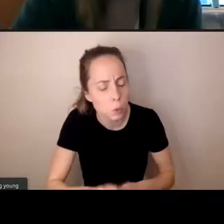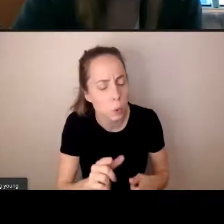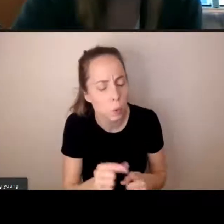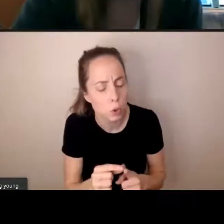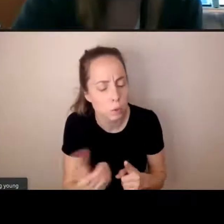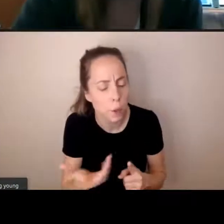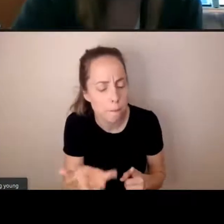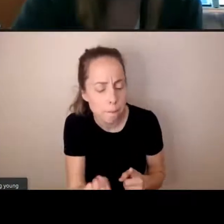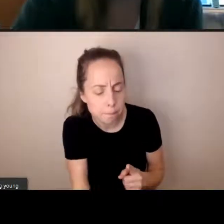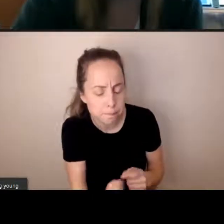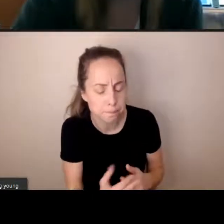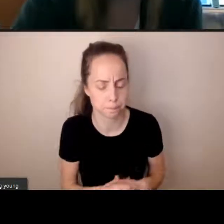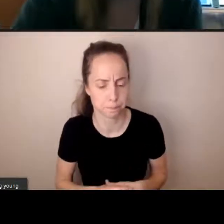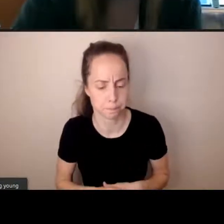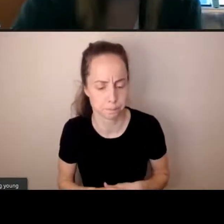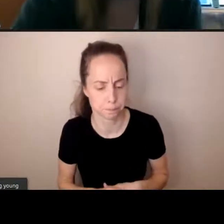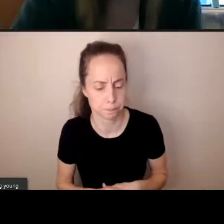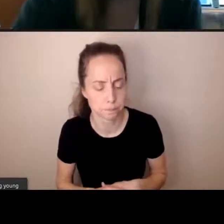And